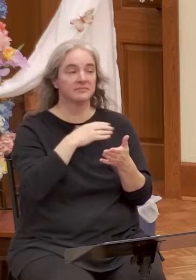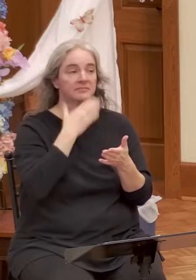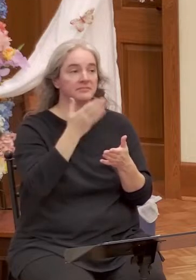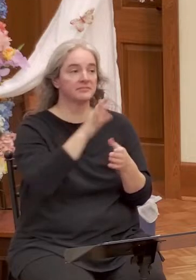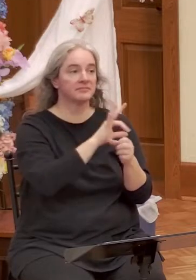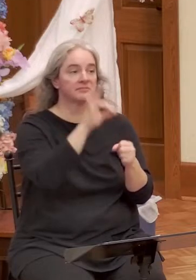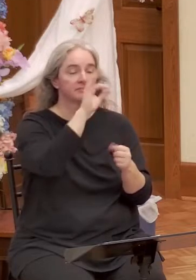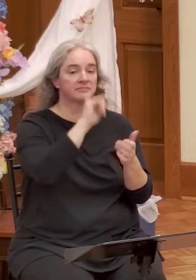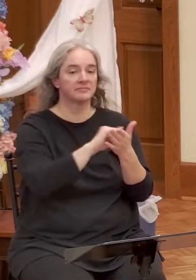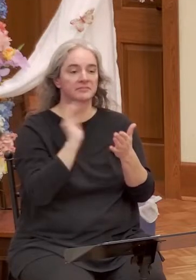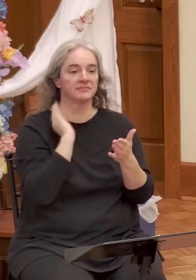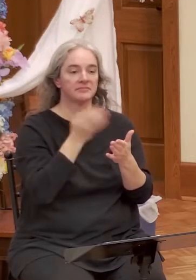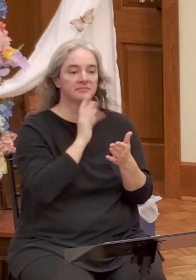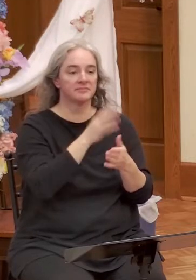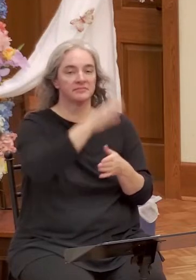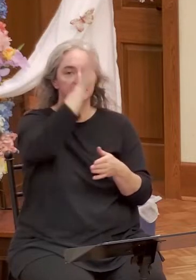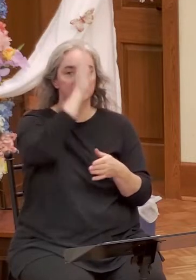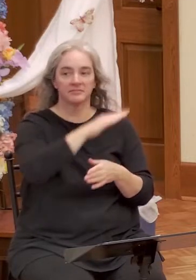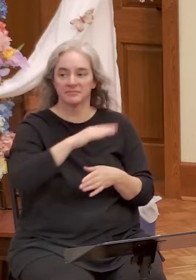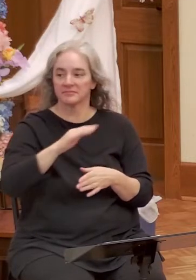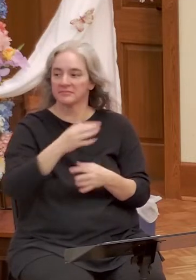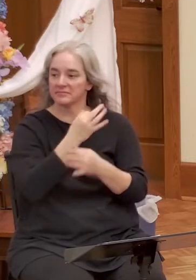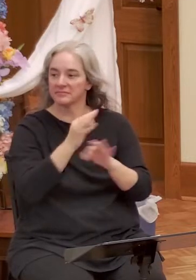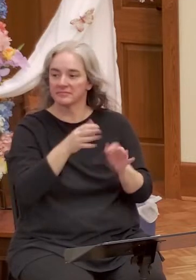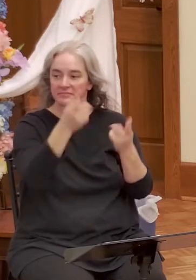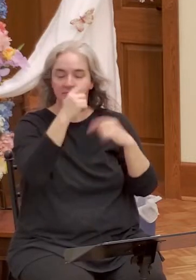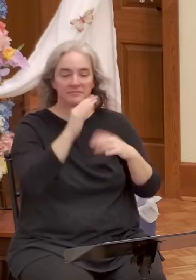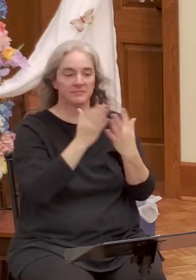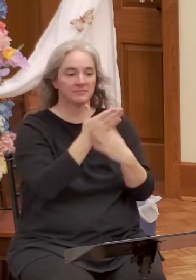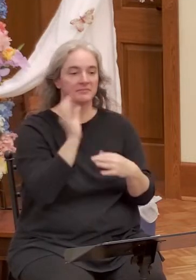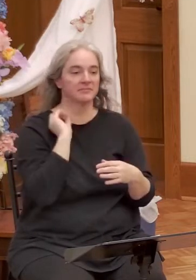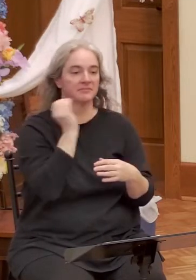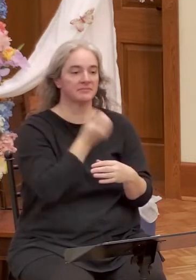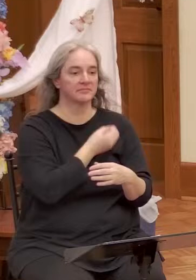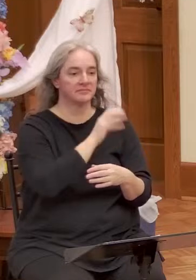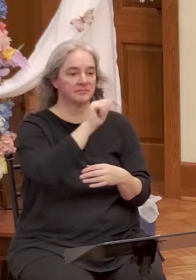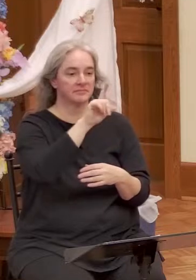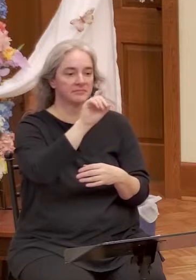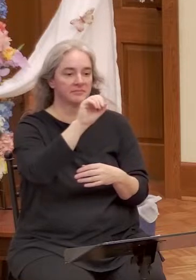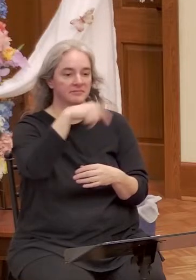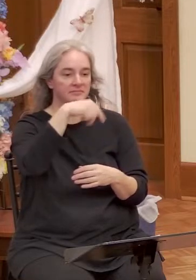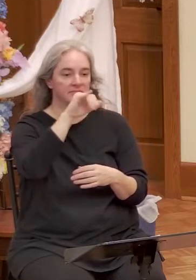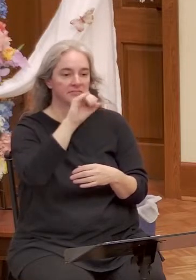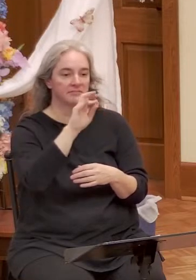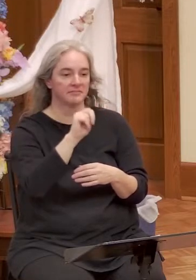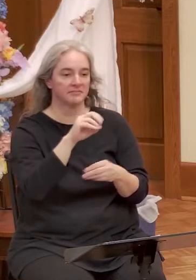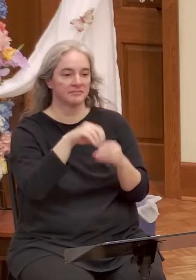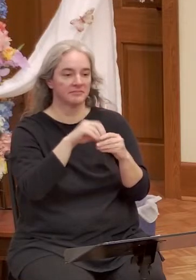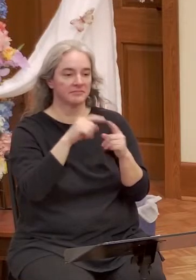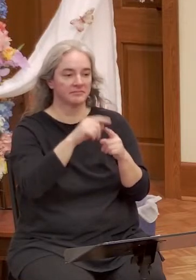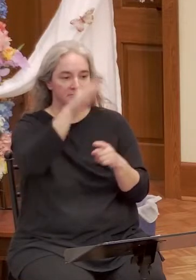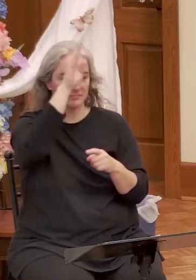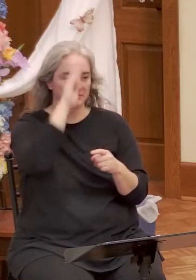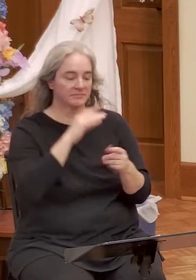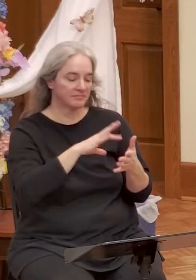children. Freedom comes through our adoption into God's glorious